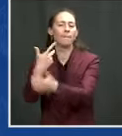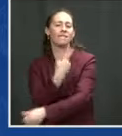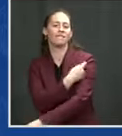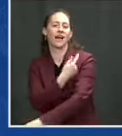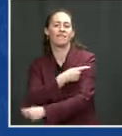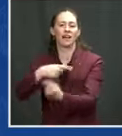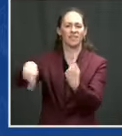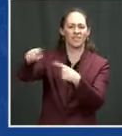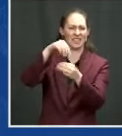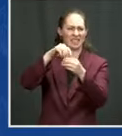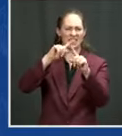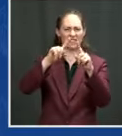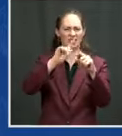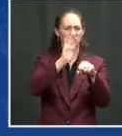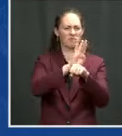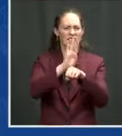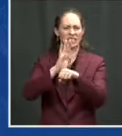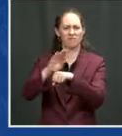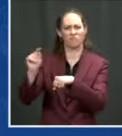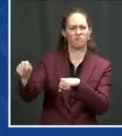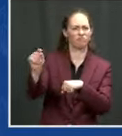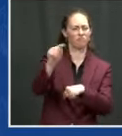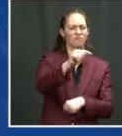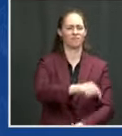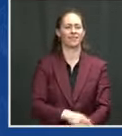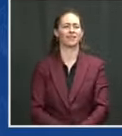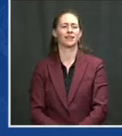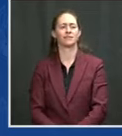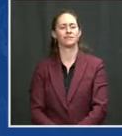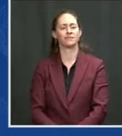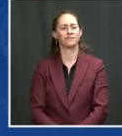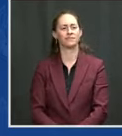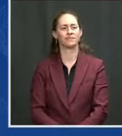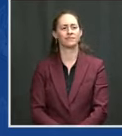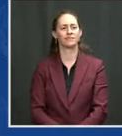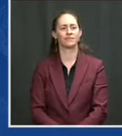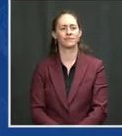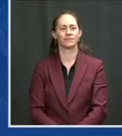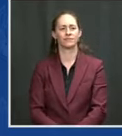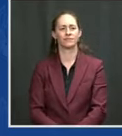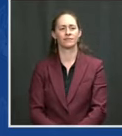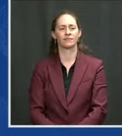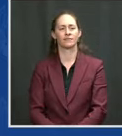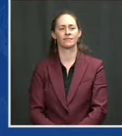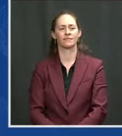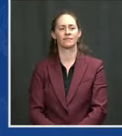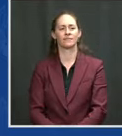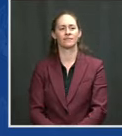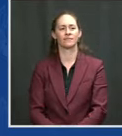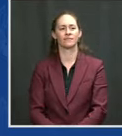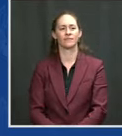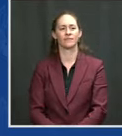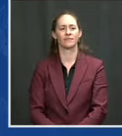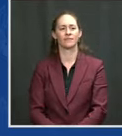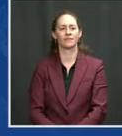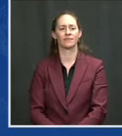candidly, I don't think we would have gotten any other way but by taking that directly into that business.